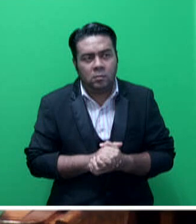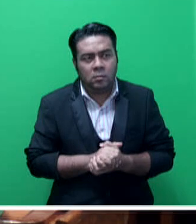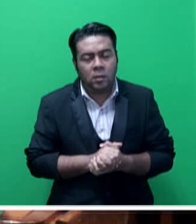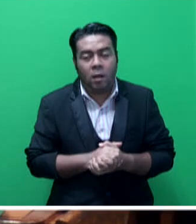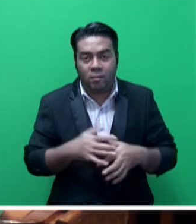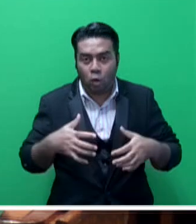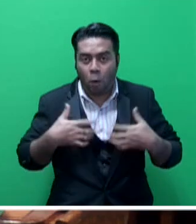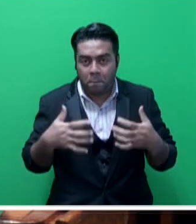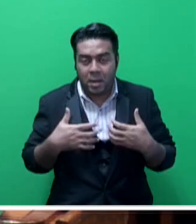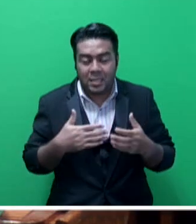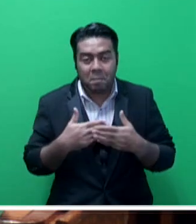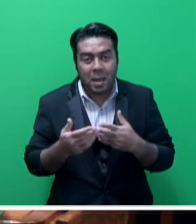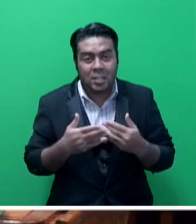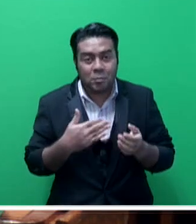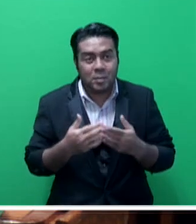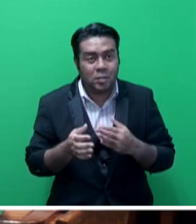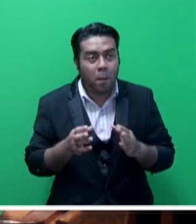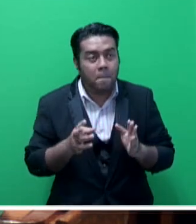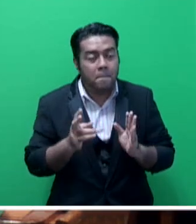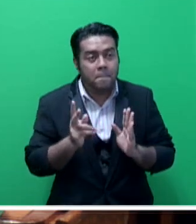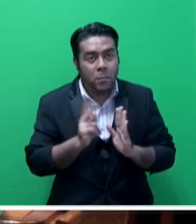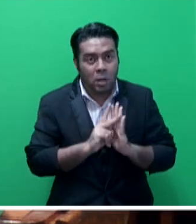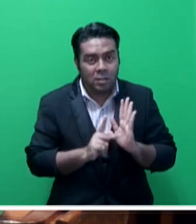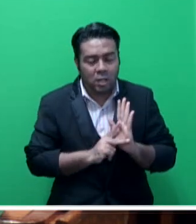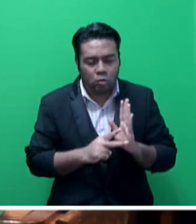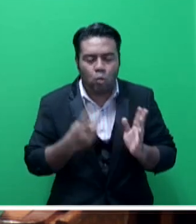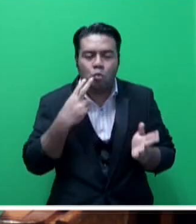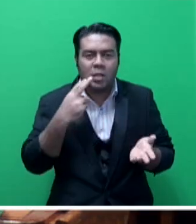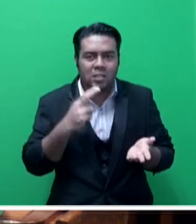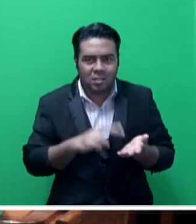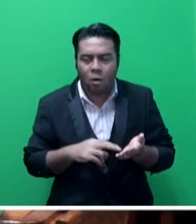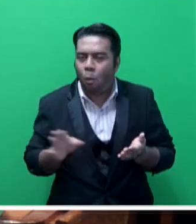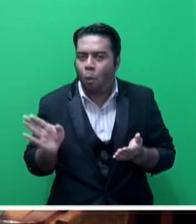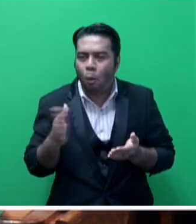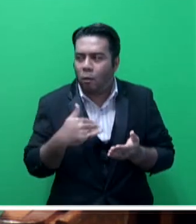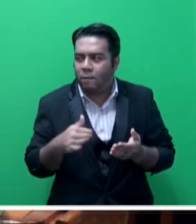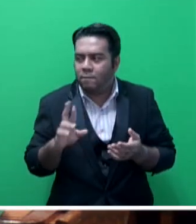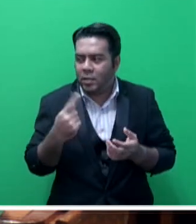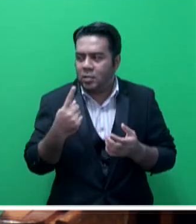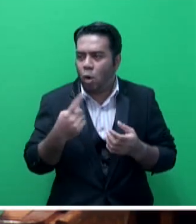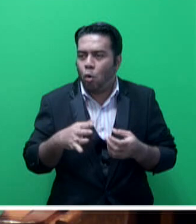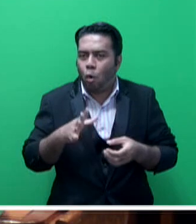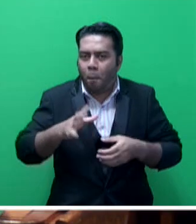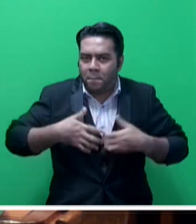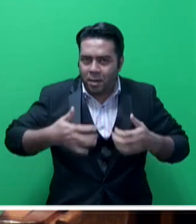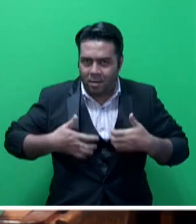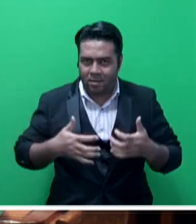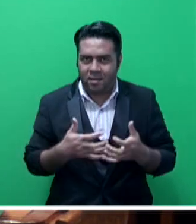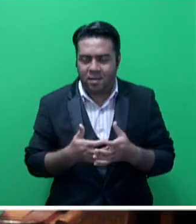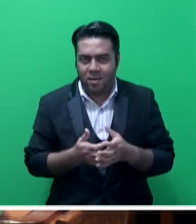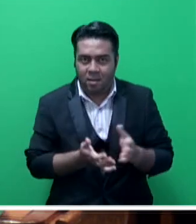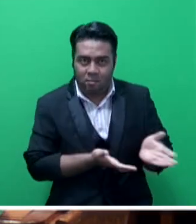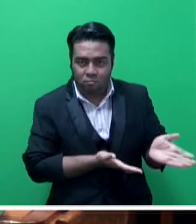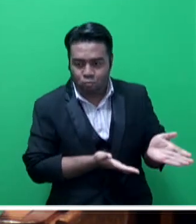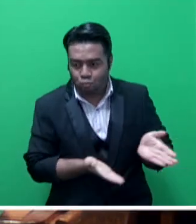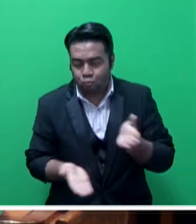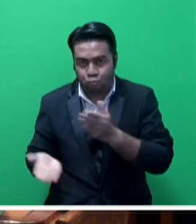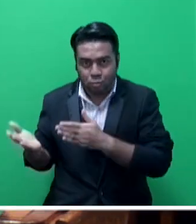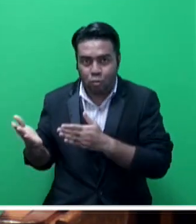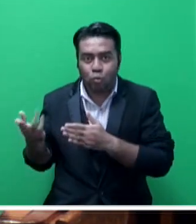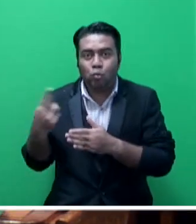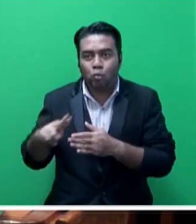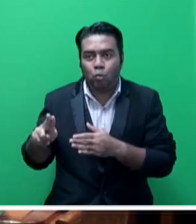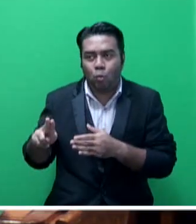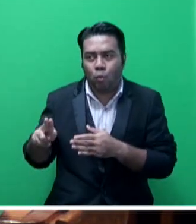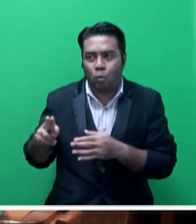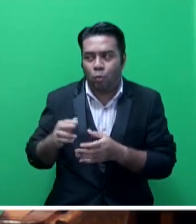complaints management policy is to register all the complaints and then direct the complaints to the respective